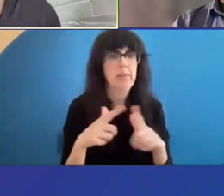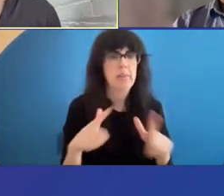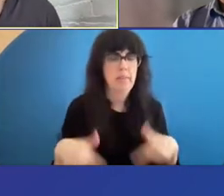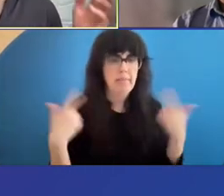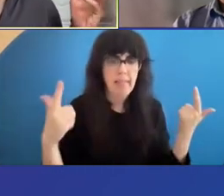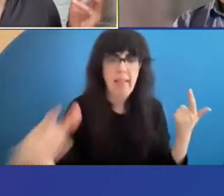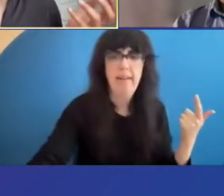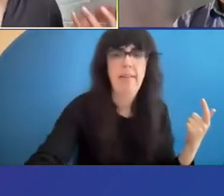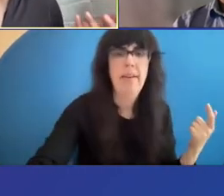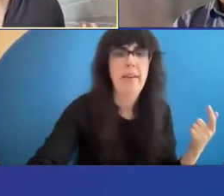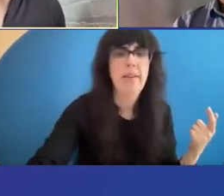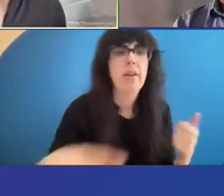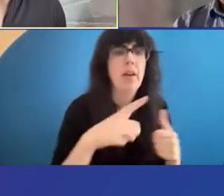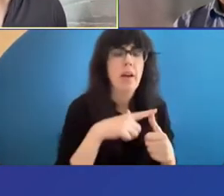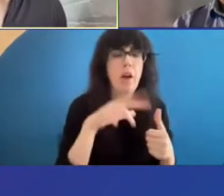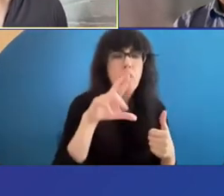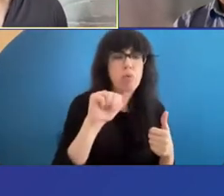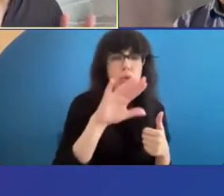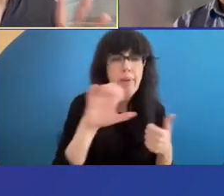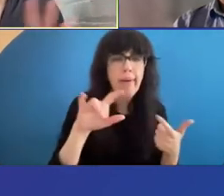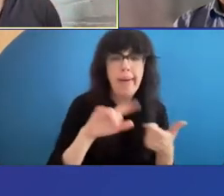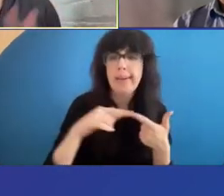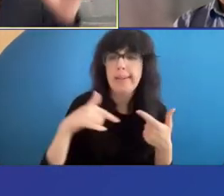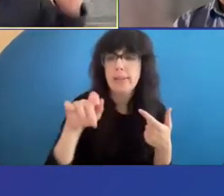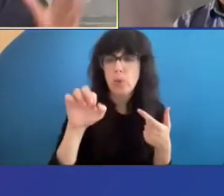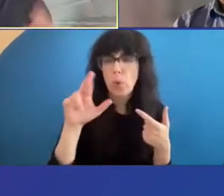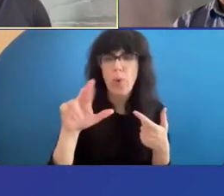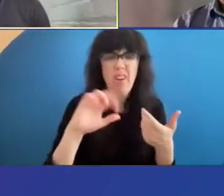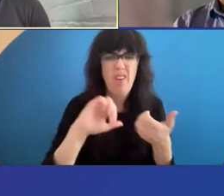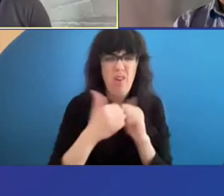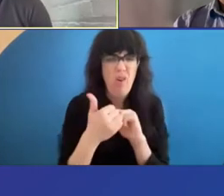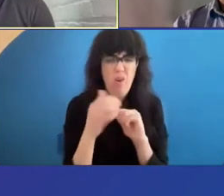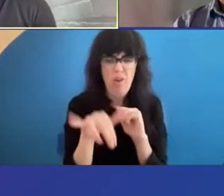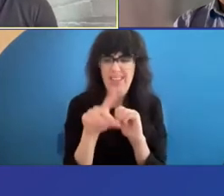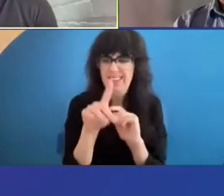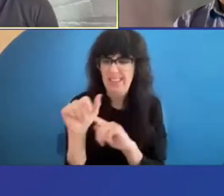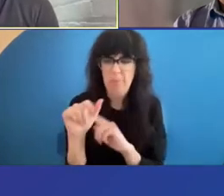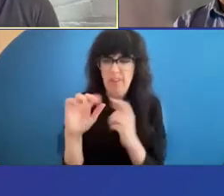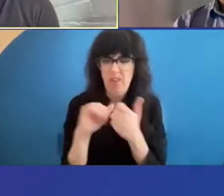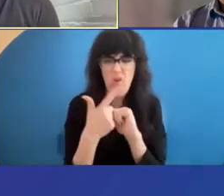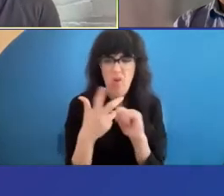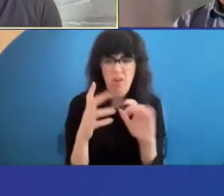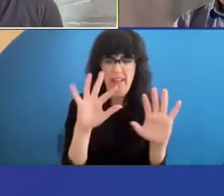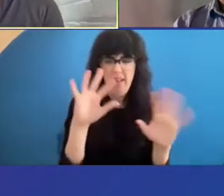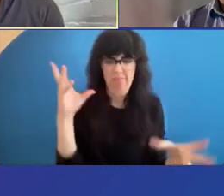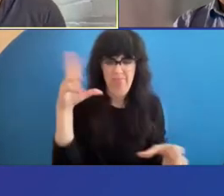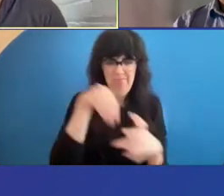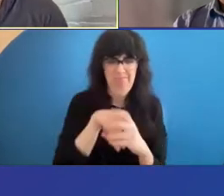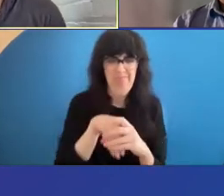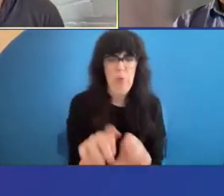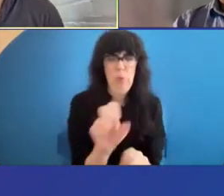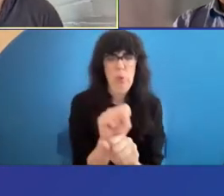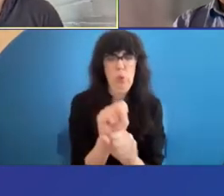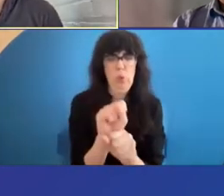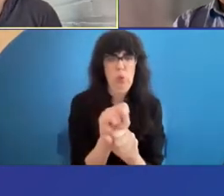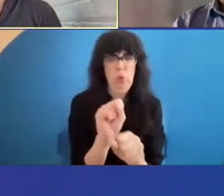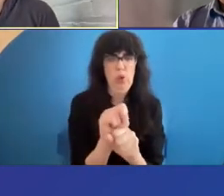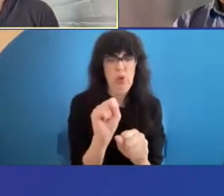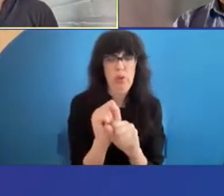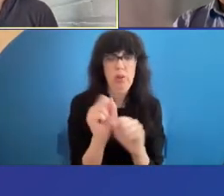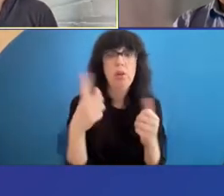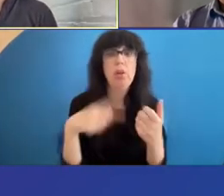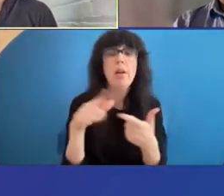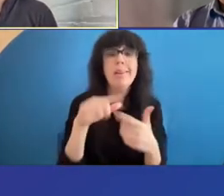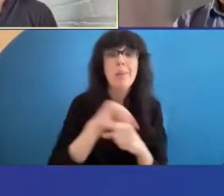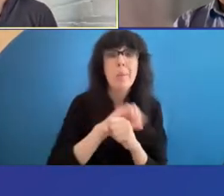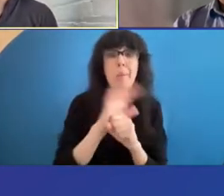structures, and how much the intertwining of them is there, how much the pandemic has